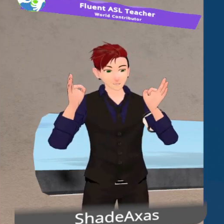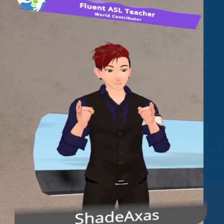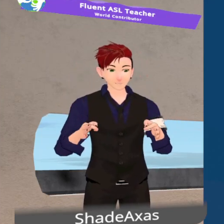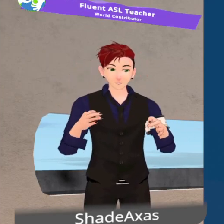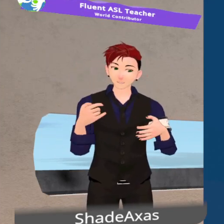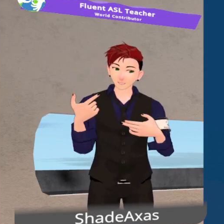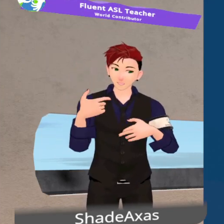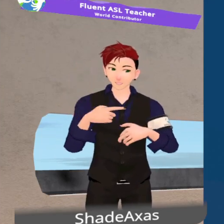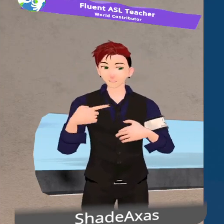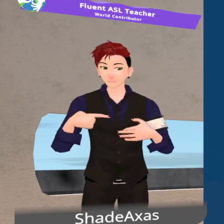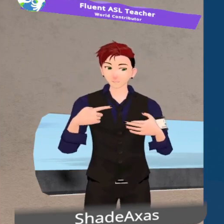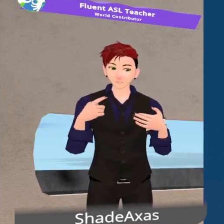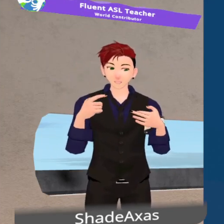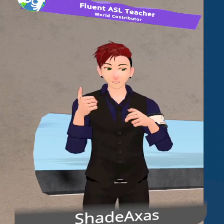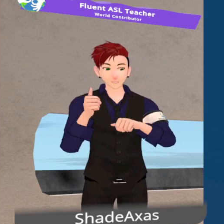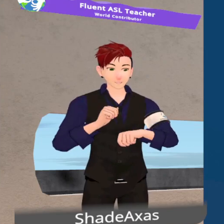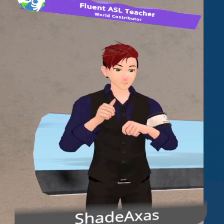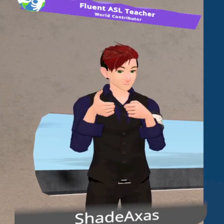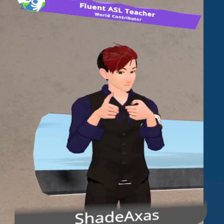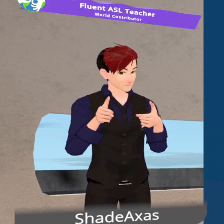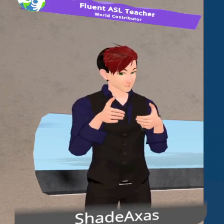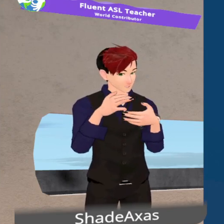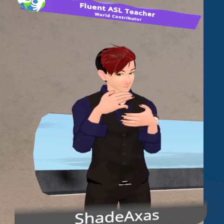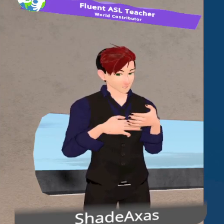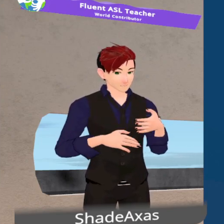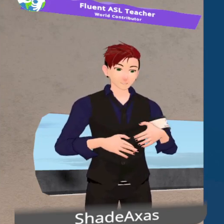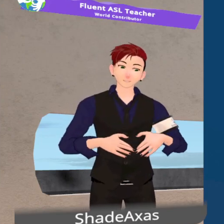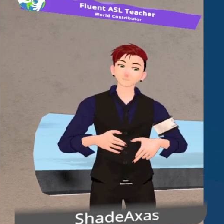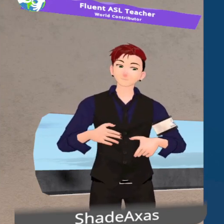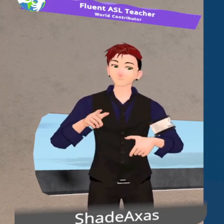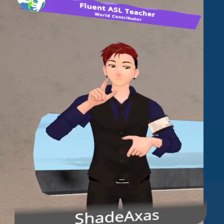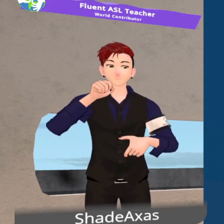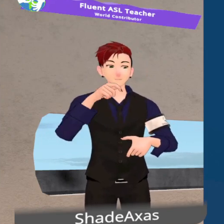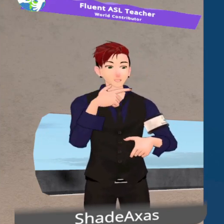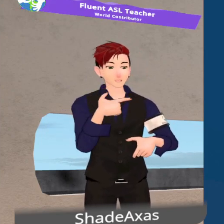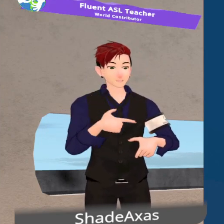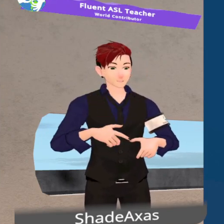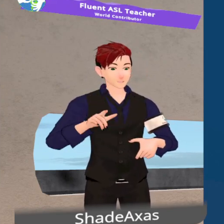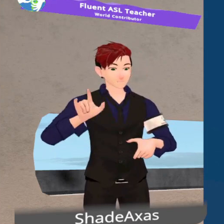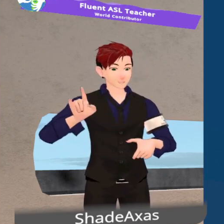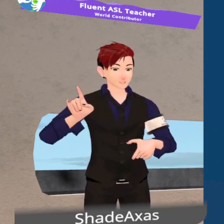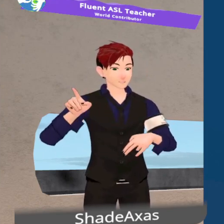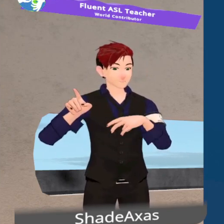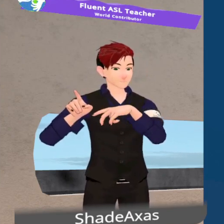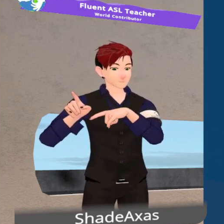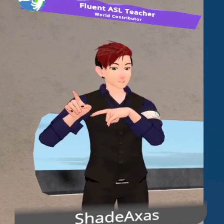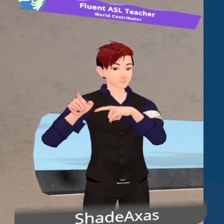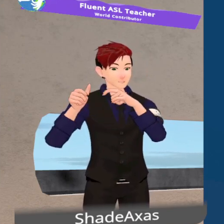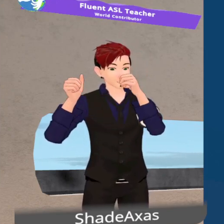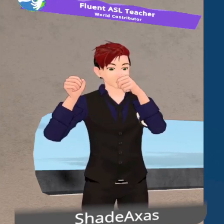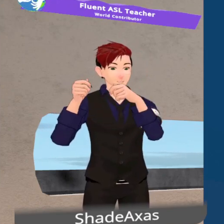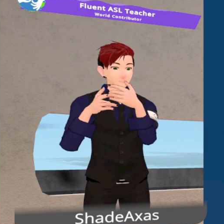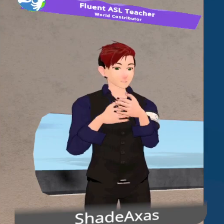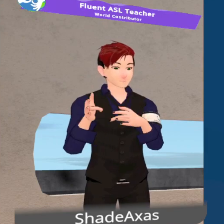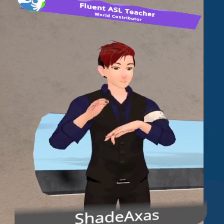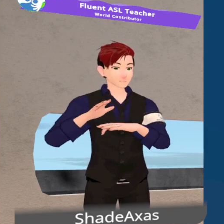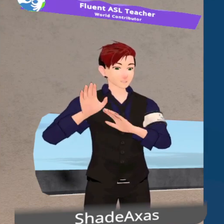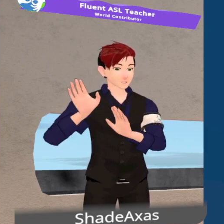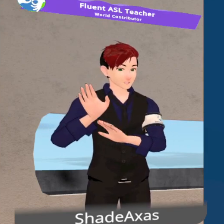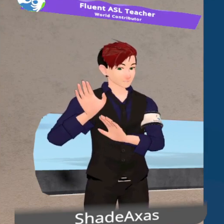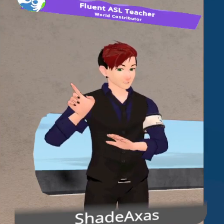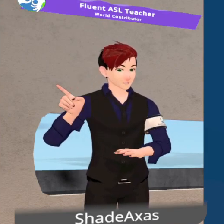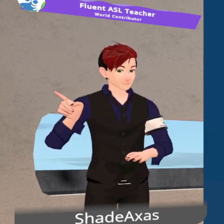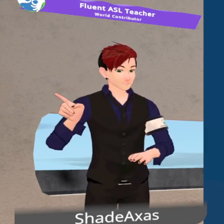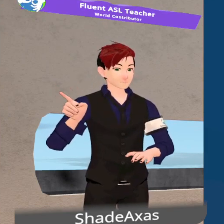some teachers who decide, today I'm going to make my own lesson. Crow7, he teaches